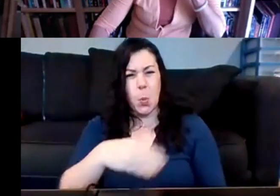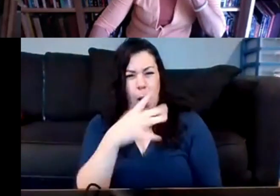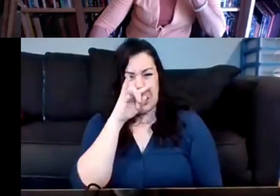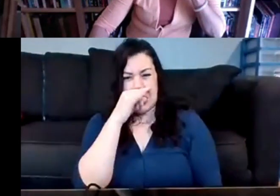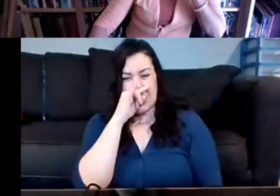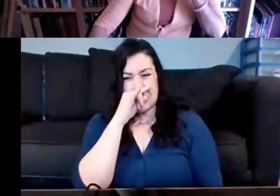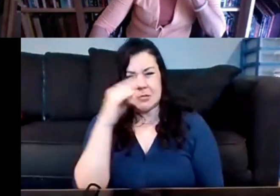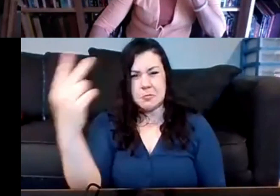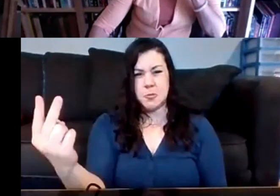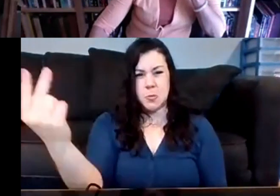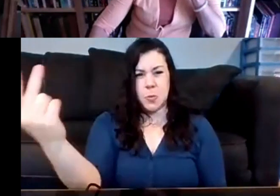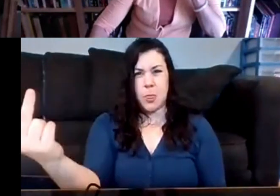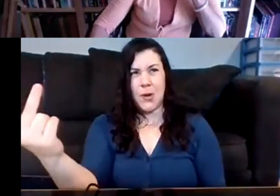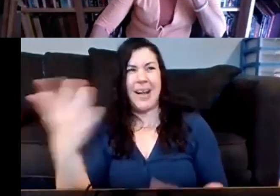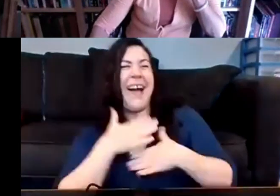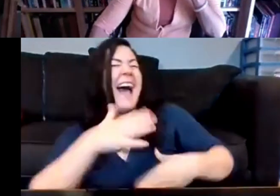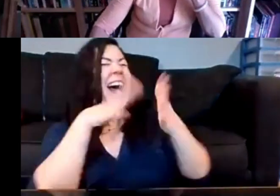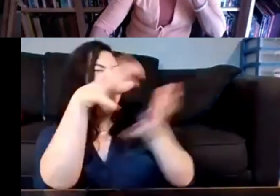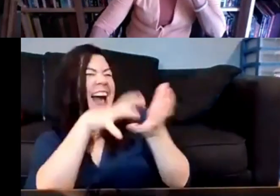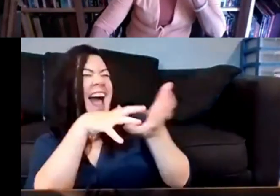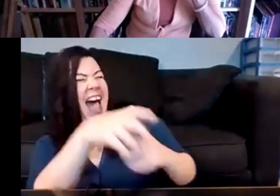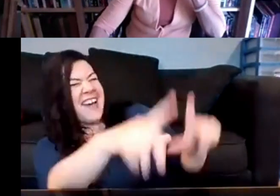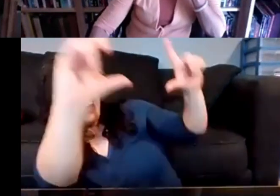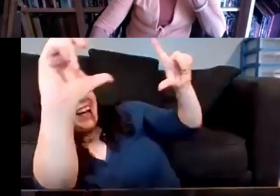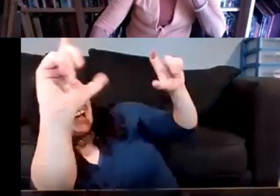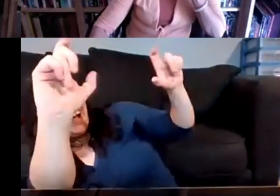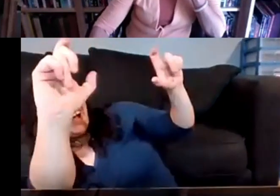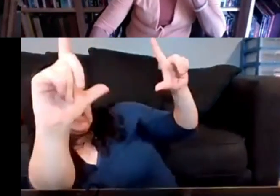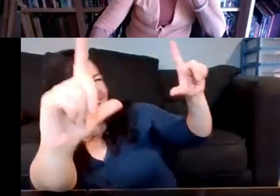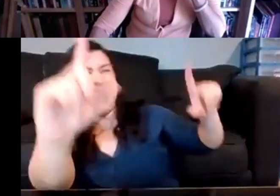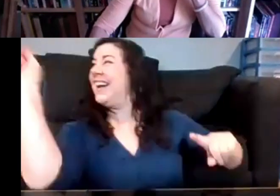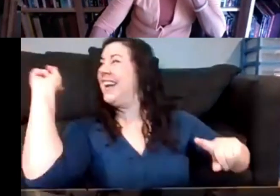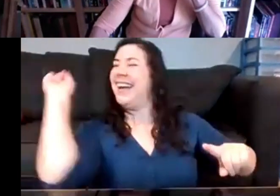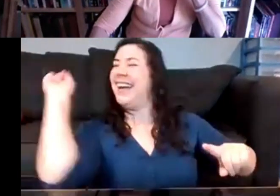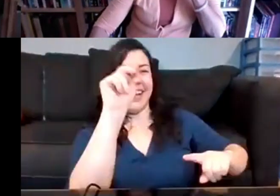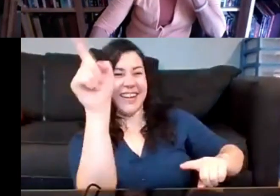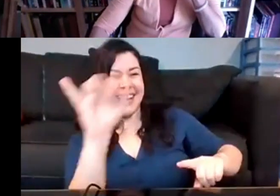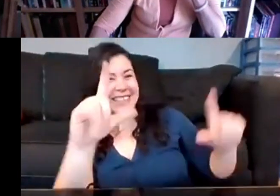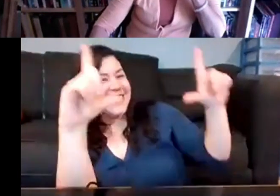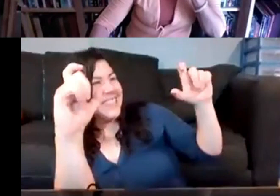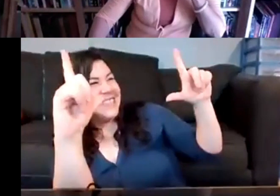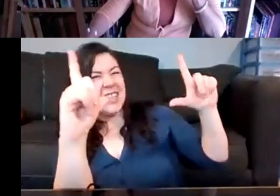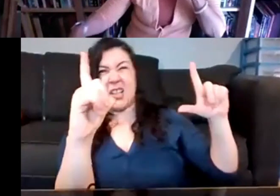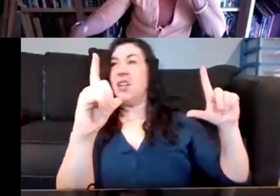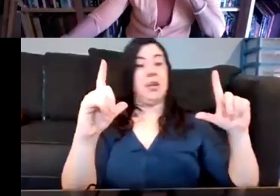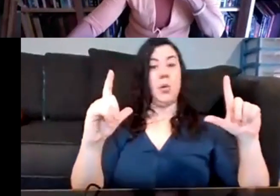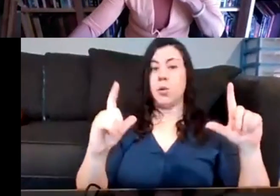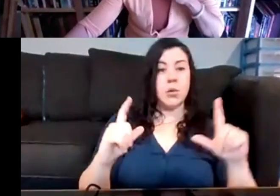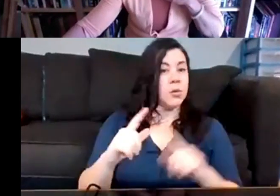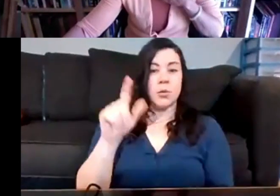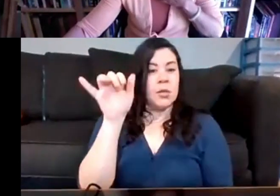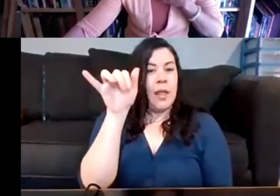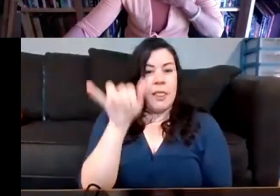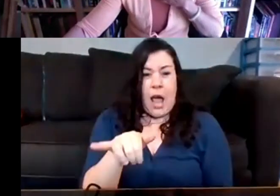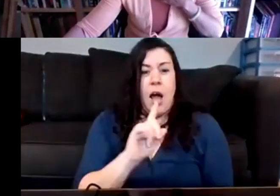photo booth with this soil as a backdrop. And that is something that really kind